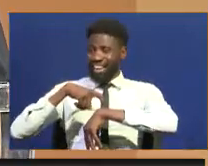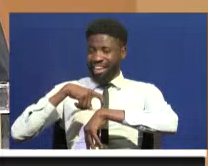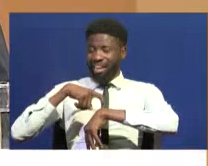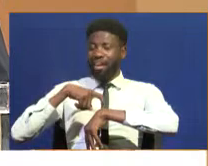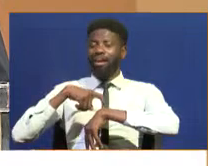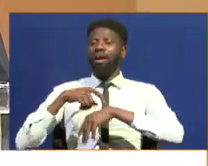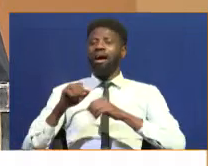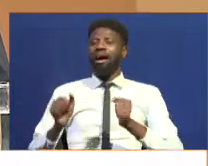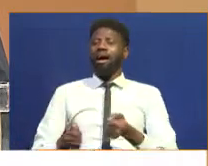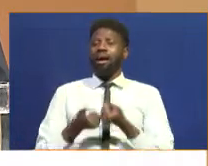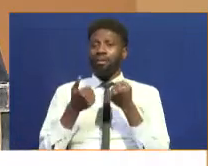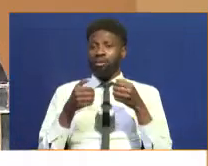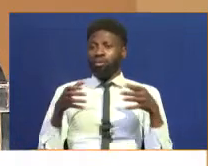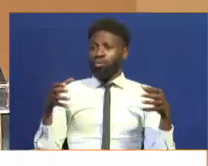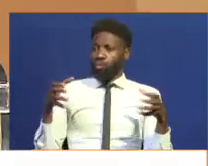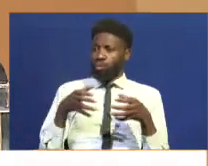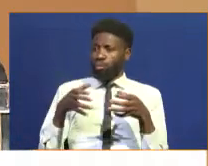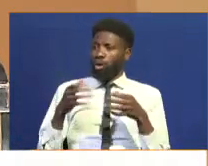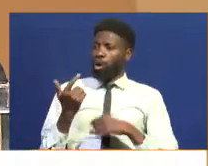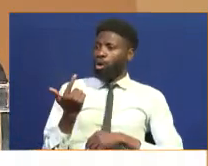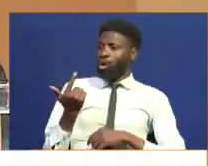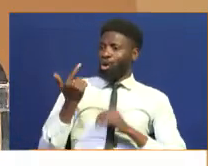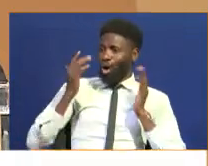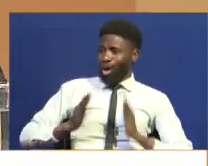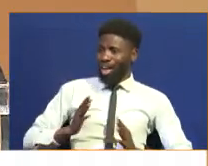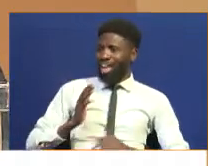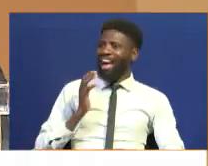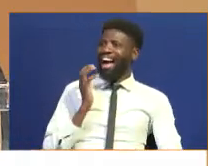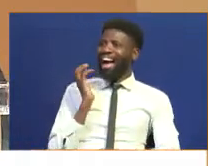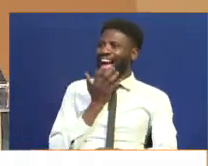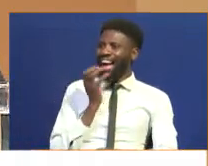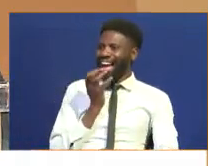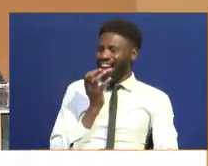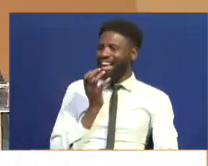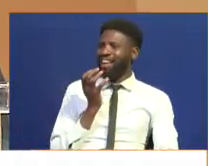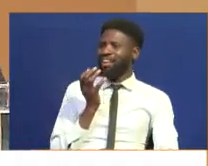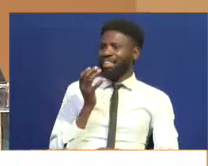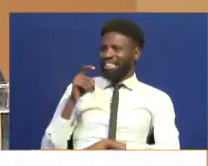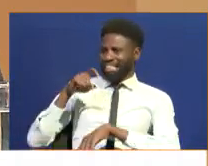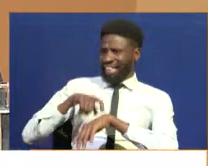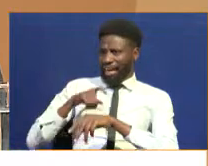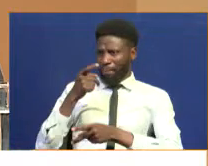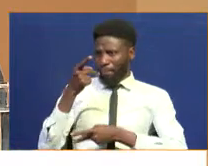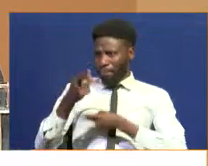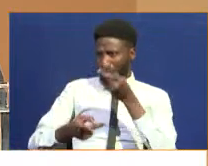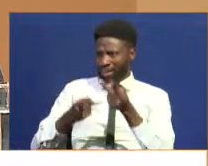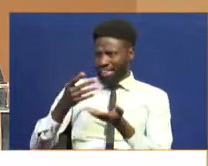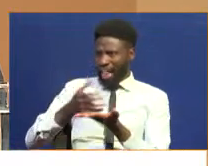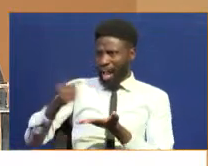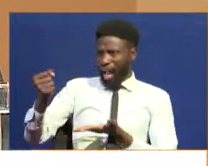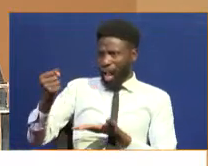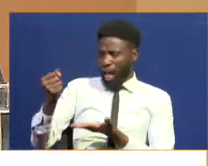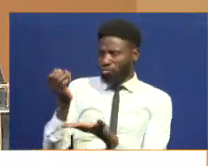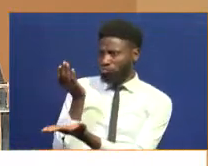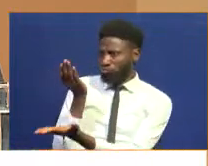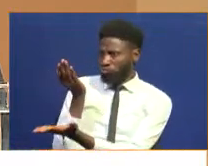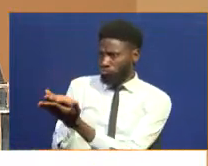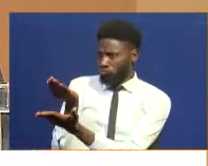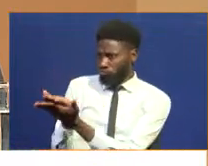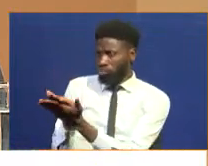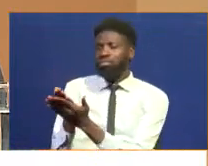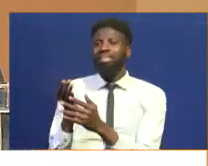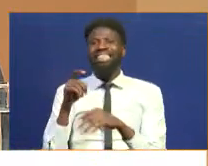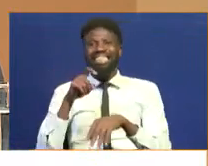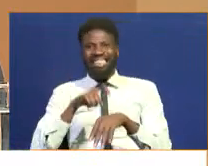attorneys for the RIGI initially during the impeachment process at